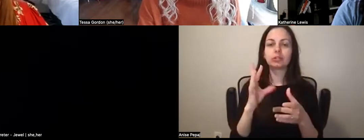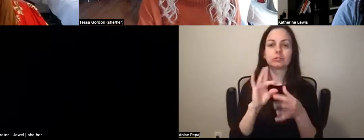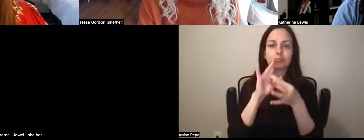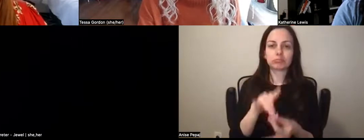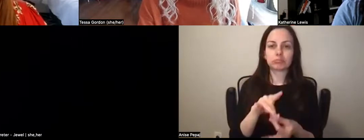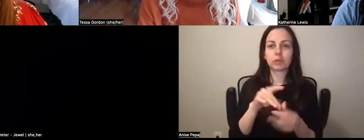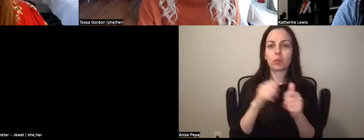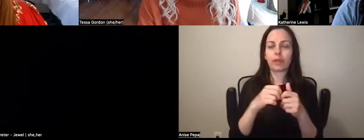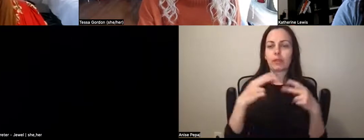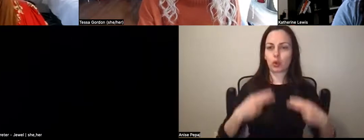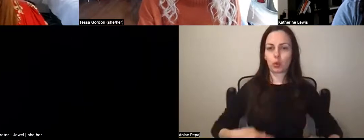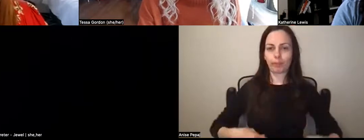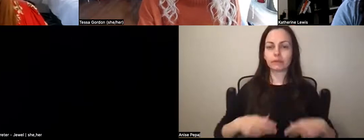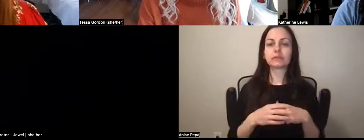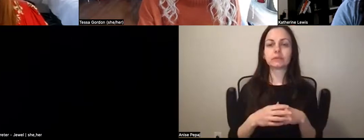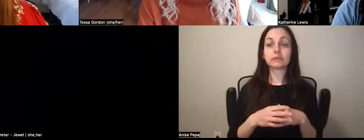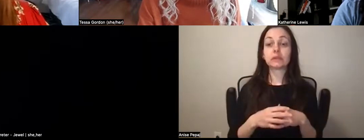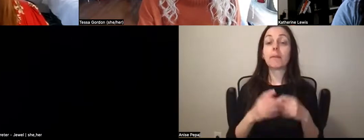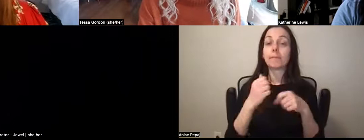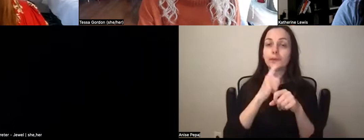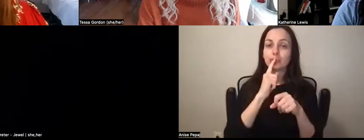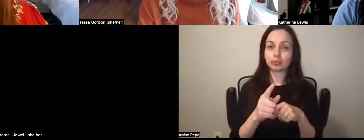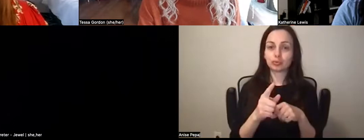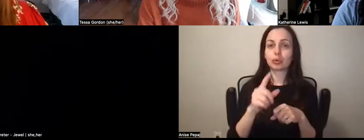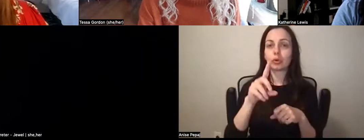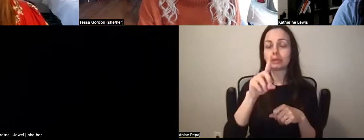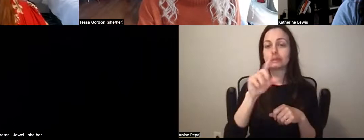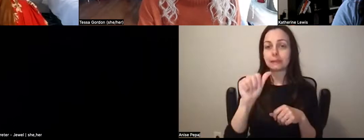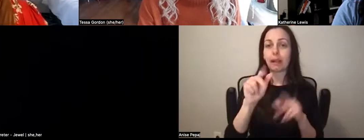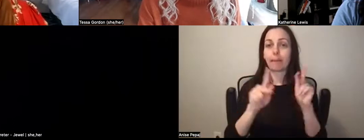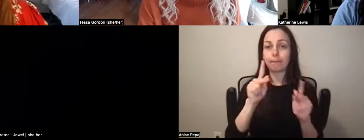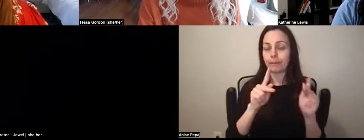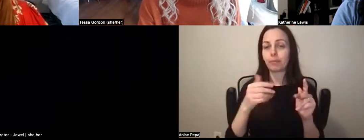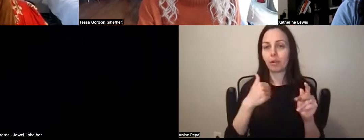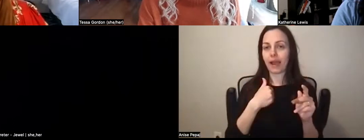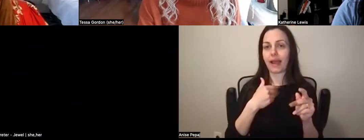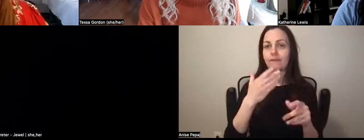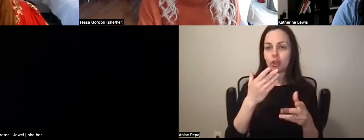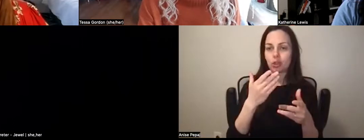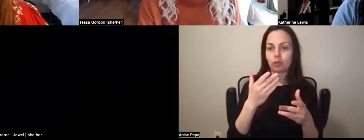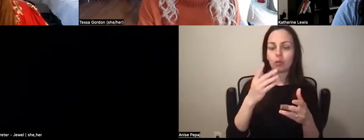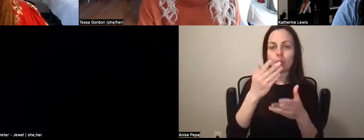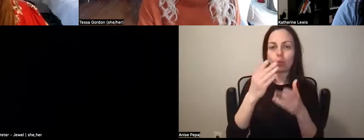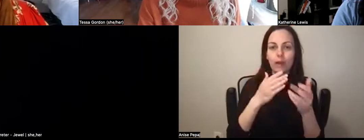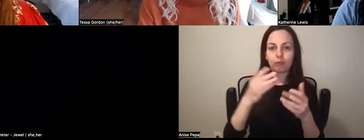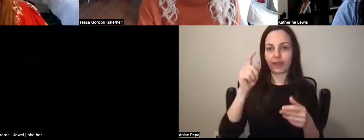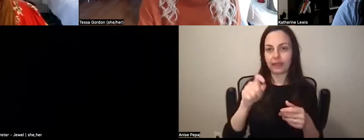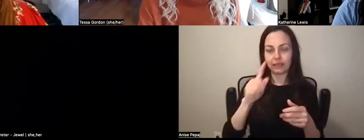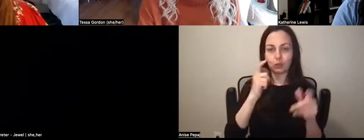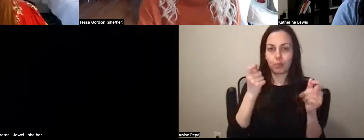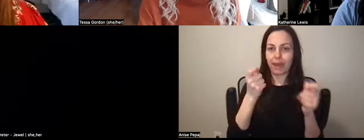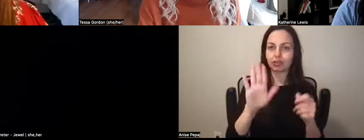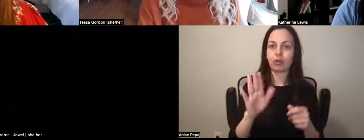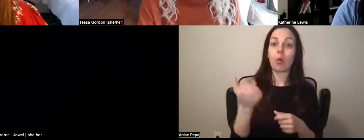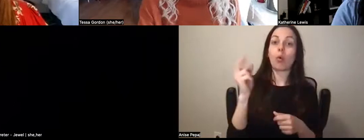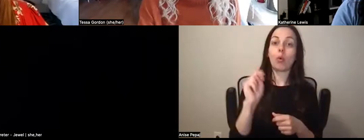condition and ensuring that disabled people have the tools we need to manage our own health. And more broadly,